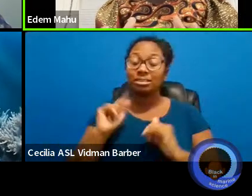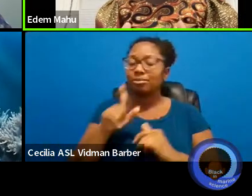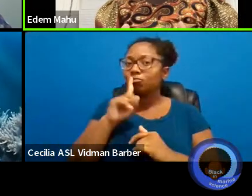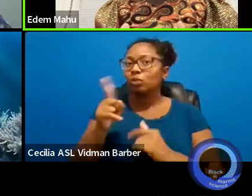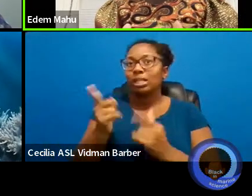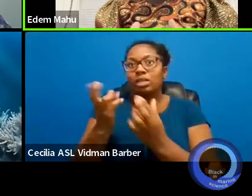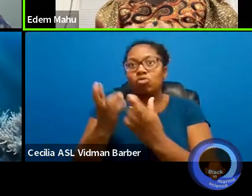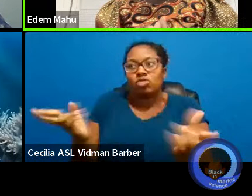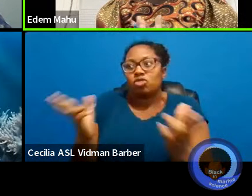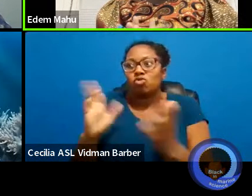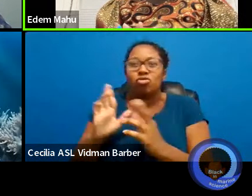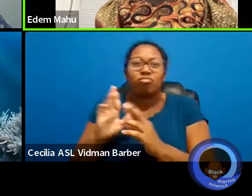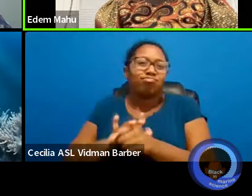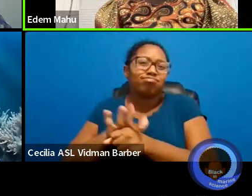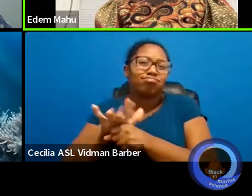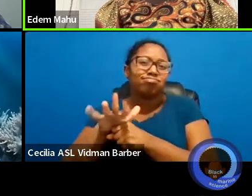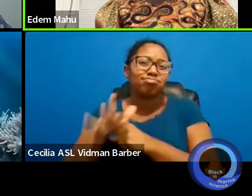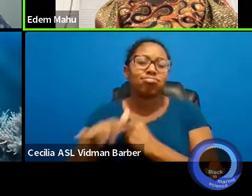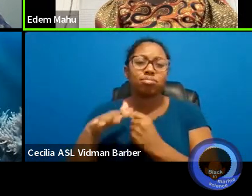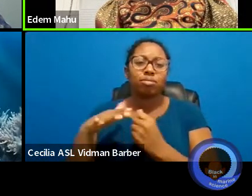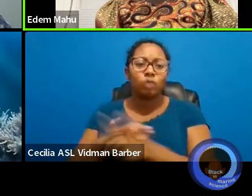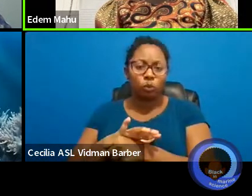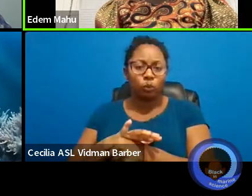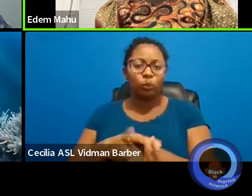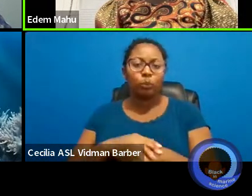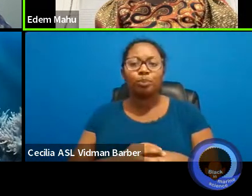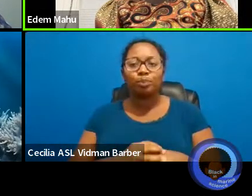resource-rich country.